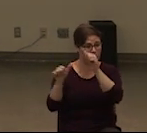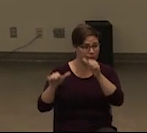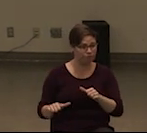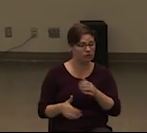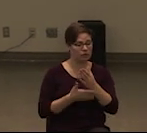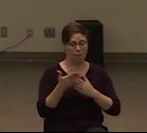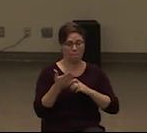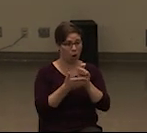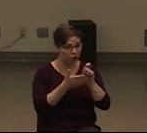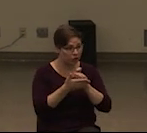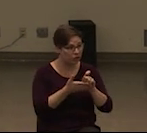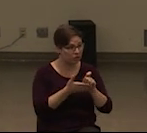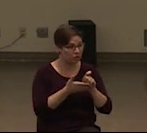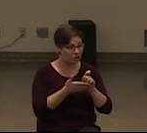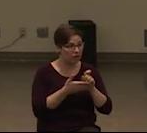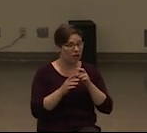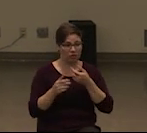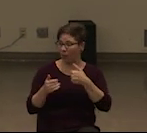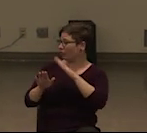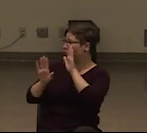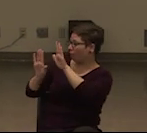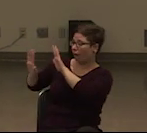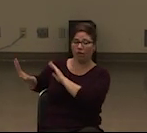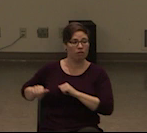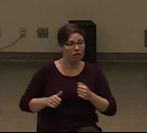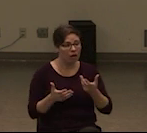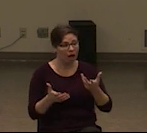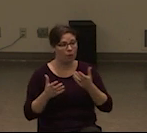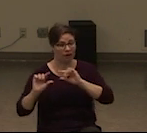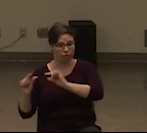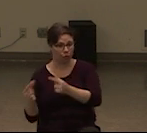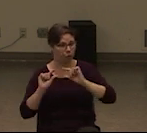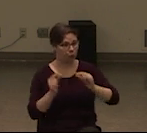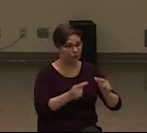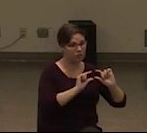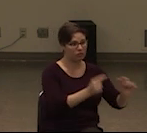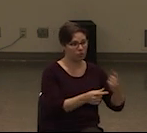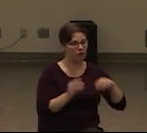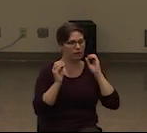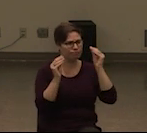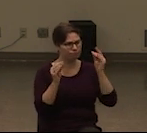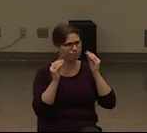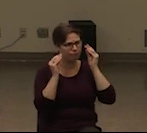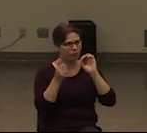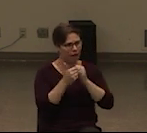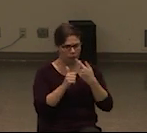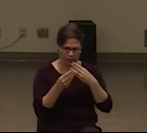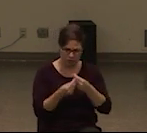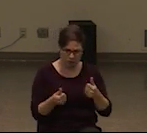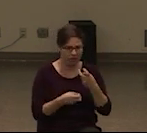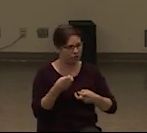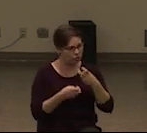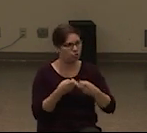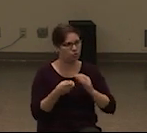and I want us to break in groups where we'll actually get a chance to think together around how we can solve issues that are